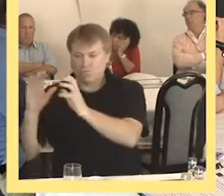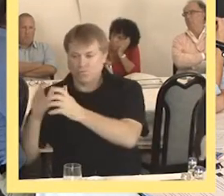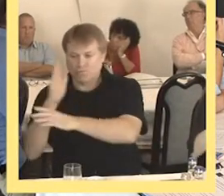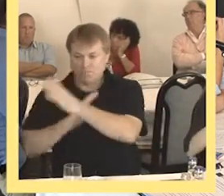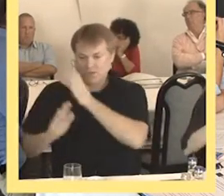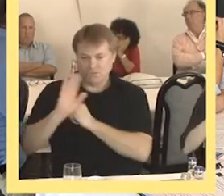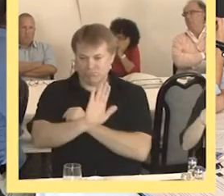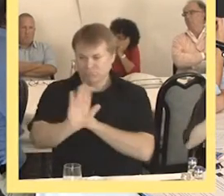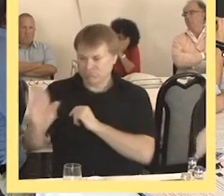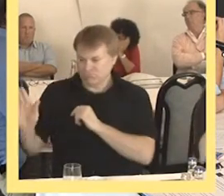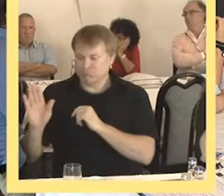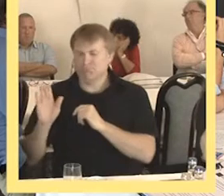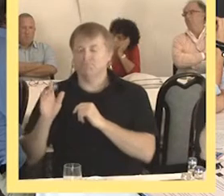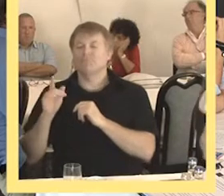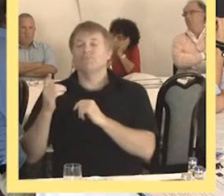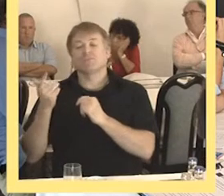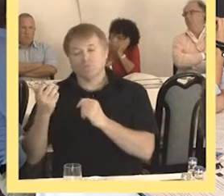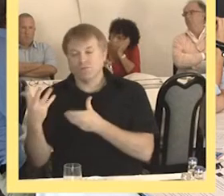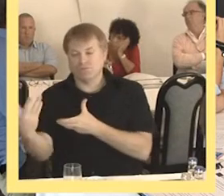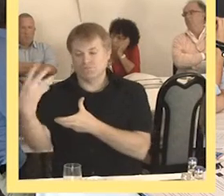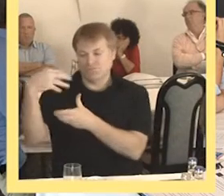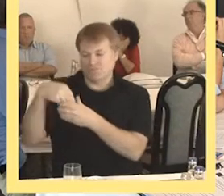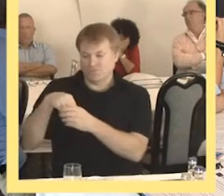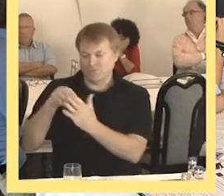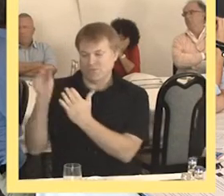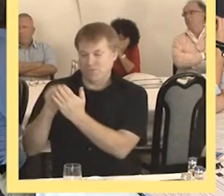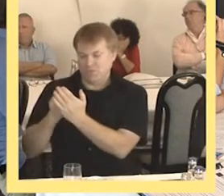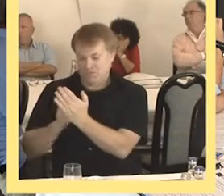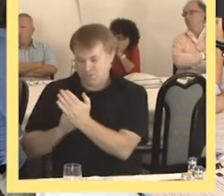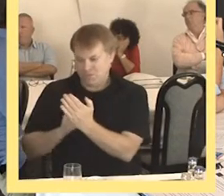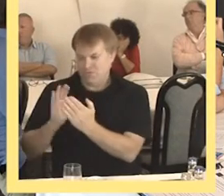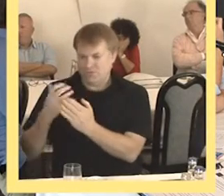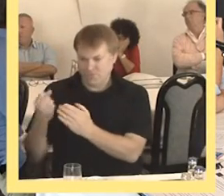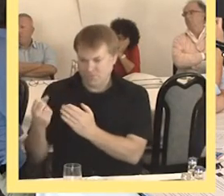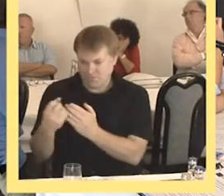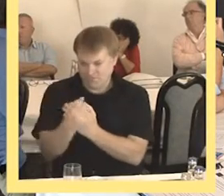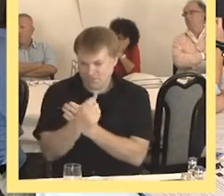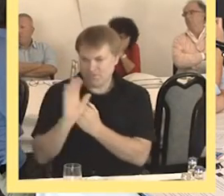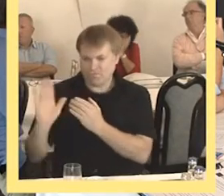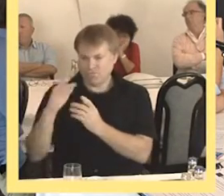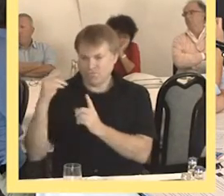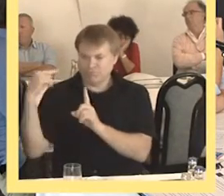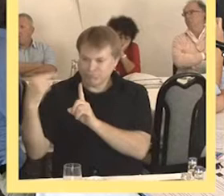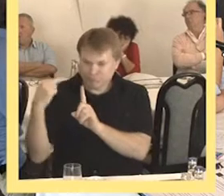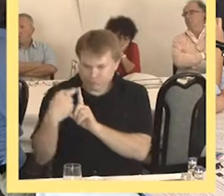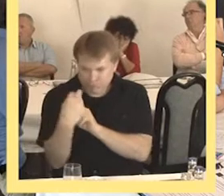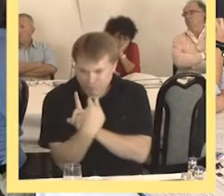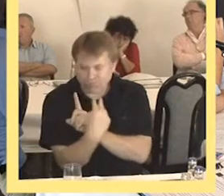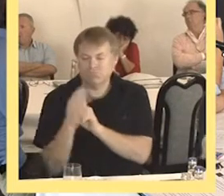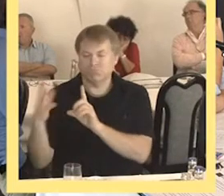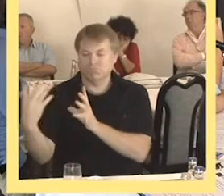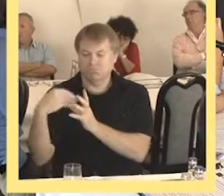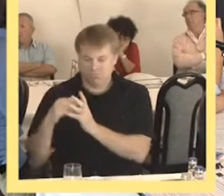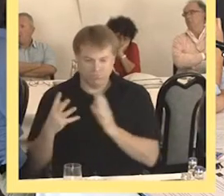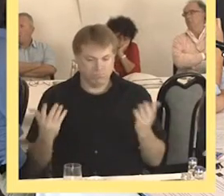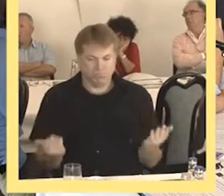impairments. And the models we can contribute are resilient models, the risk factor models, the time course models, the